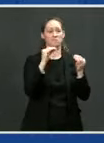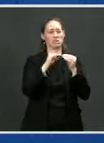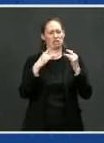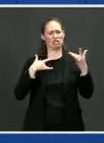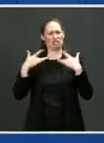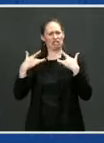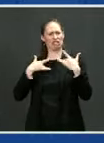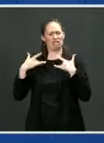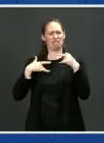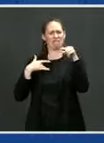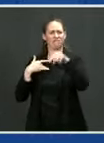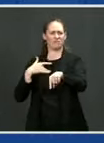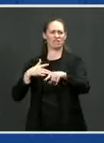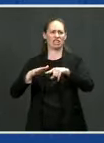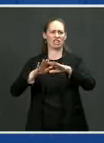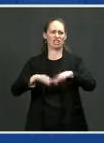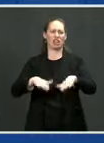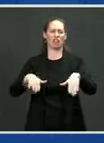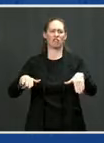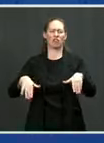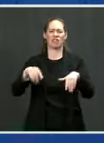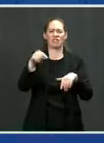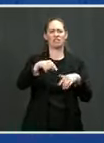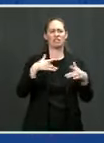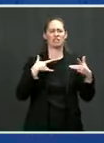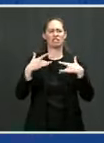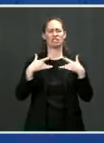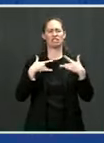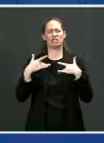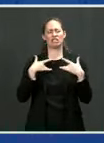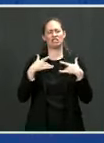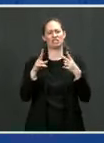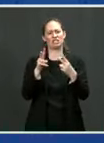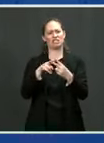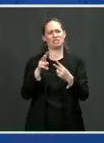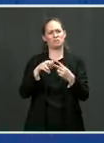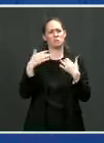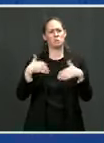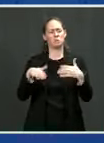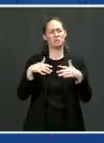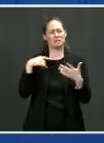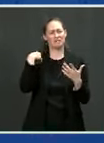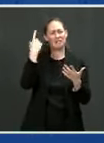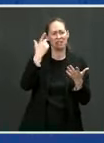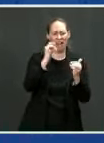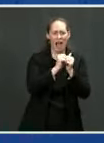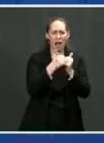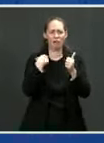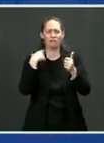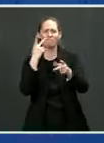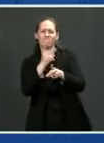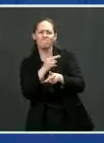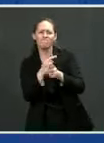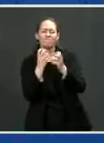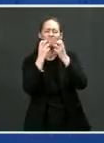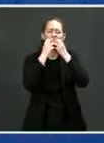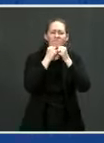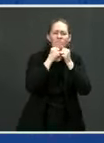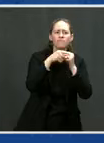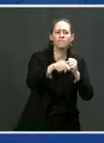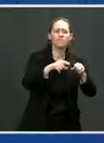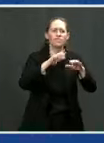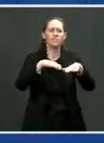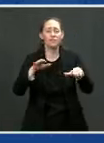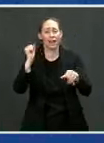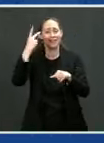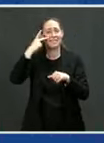for Logan and for Abigail." I hope it is a comfort to Logan and Abigail. I see they have their cozies with them there, but